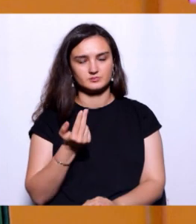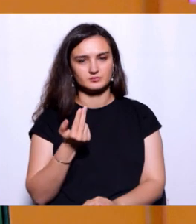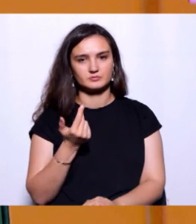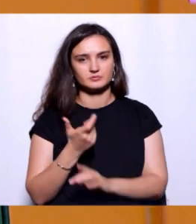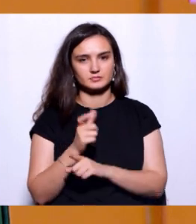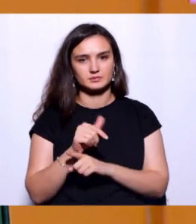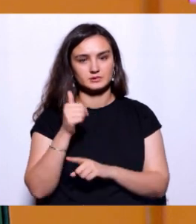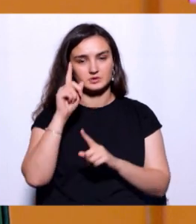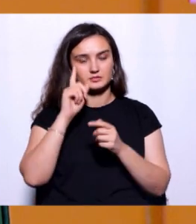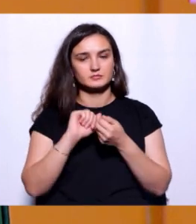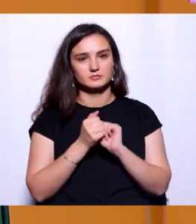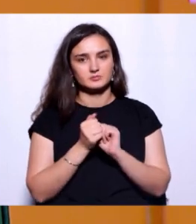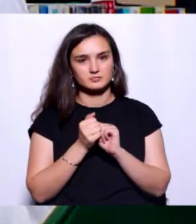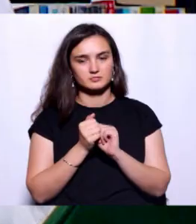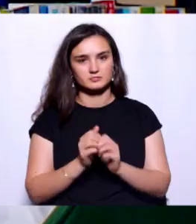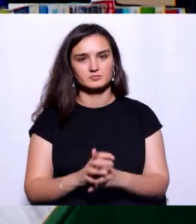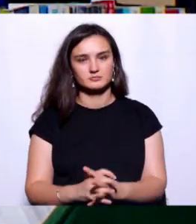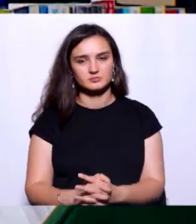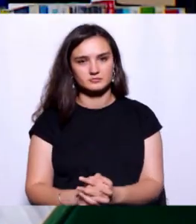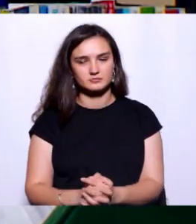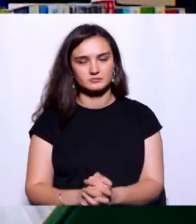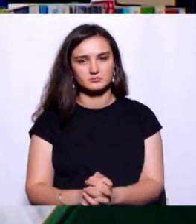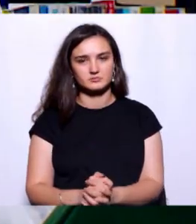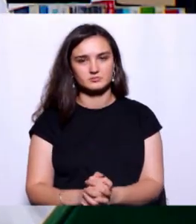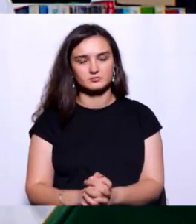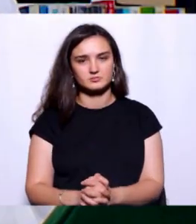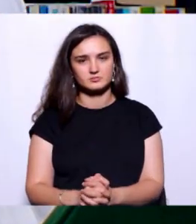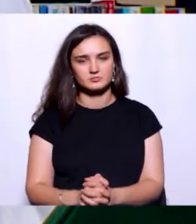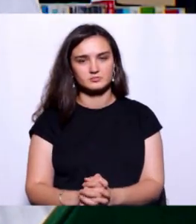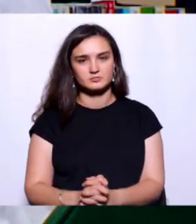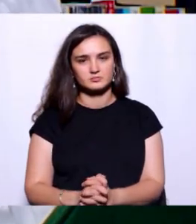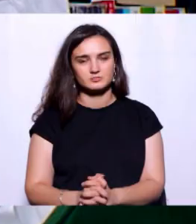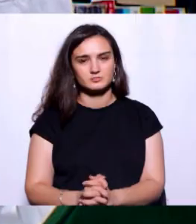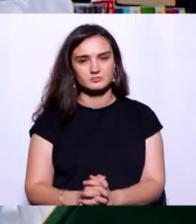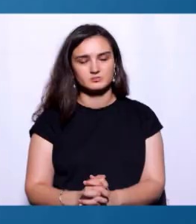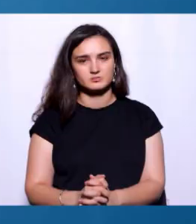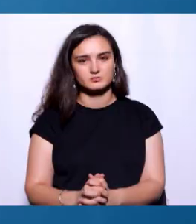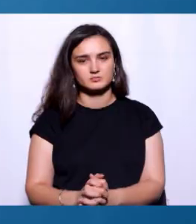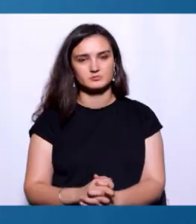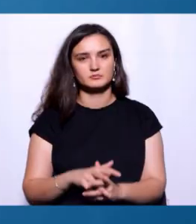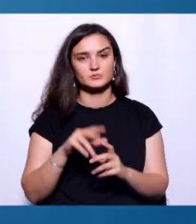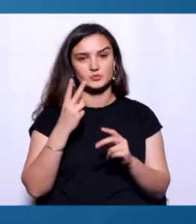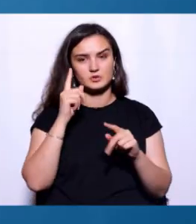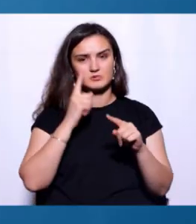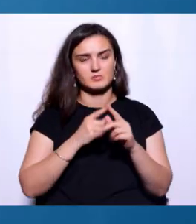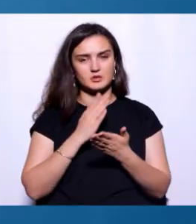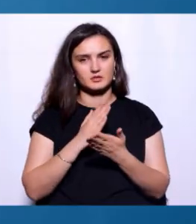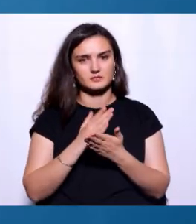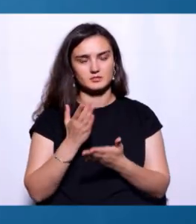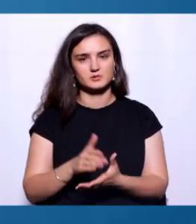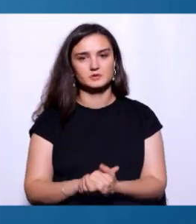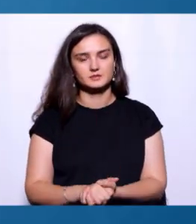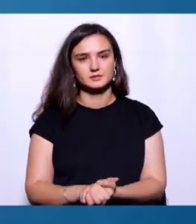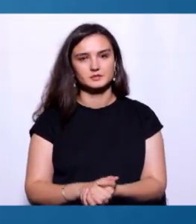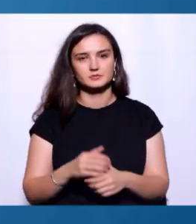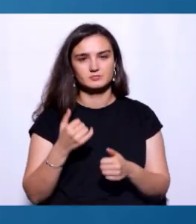Yeah. Great memory, Zach. Oh, thank you. And what about the next one? Lisa has two brothers. Oh,